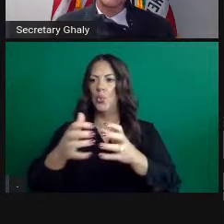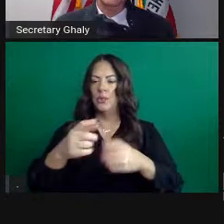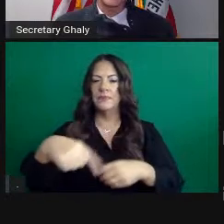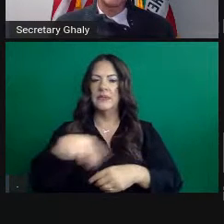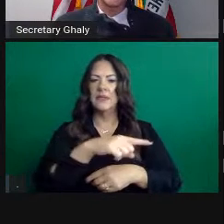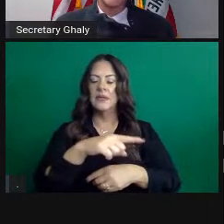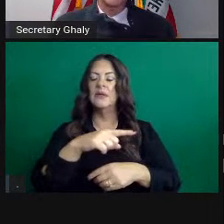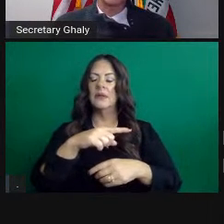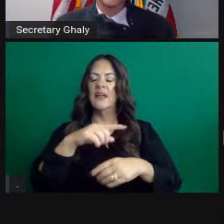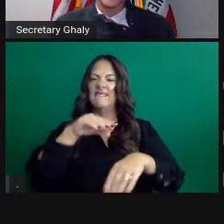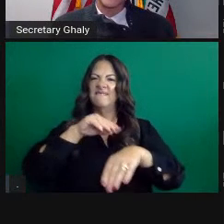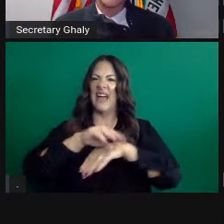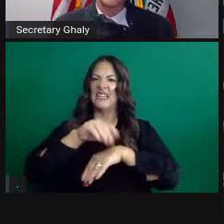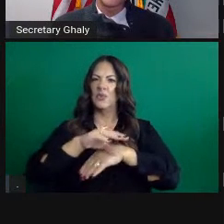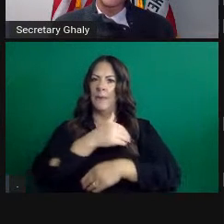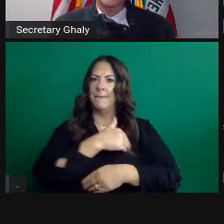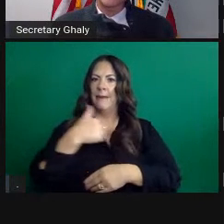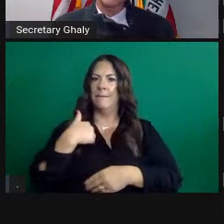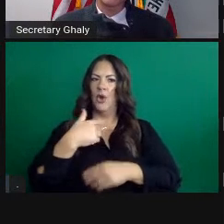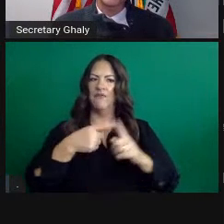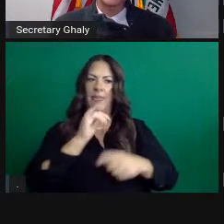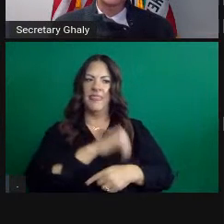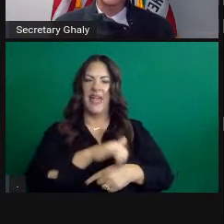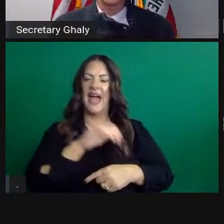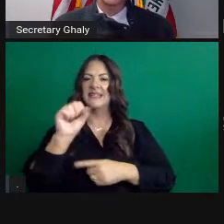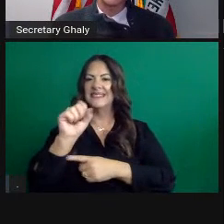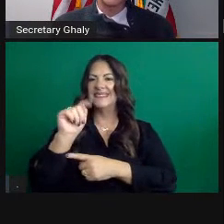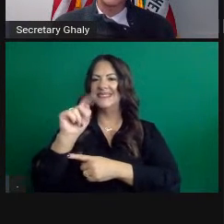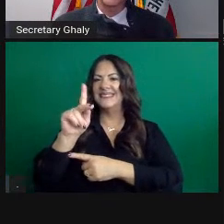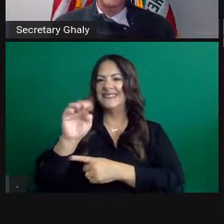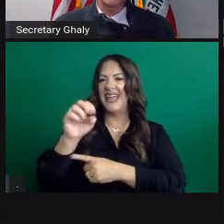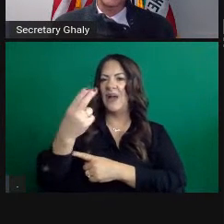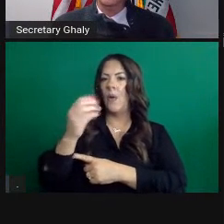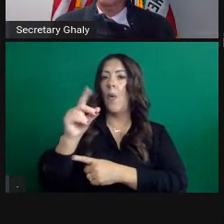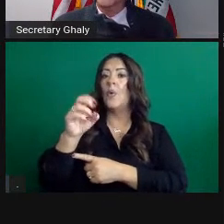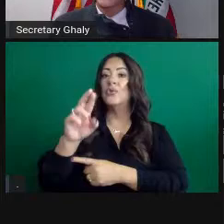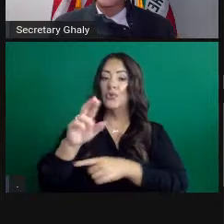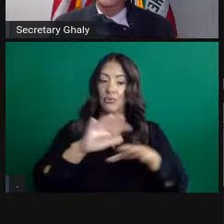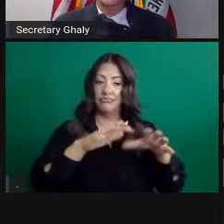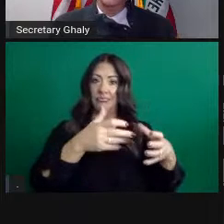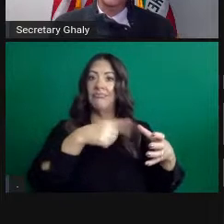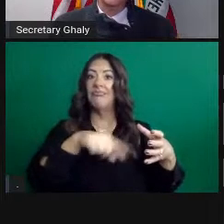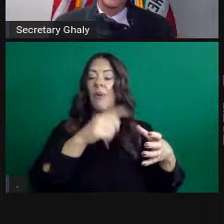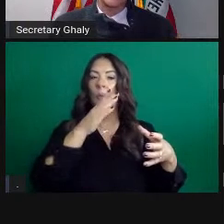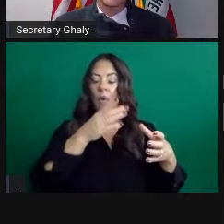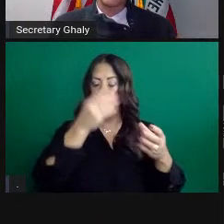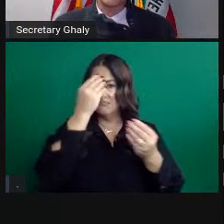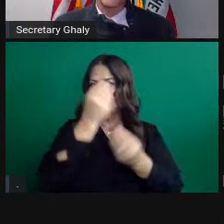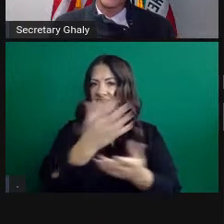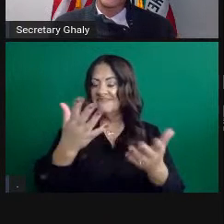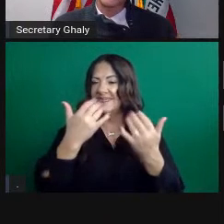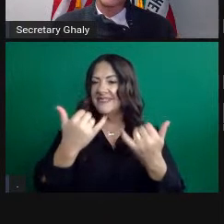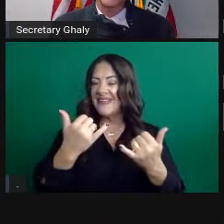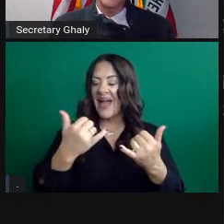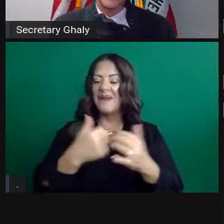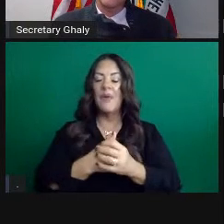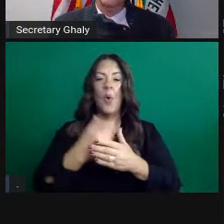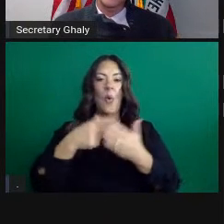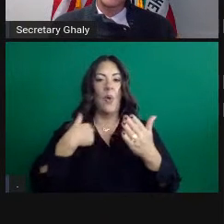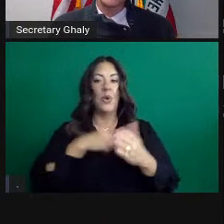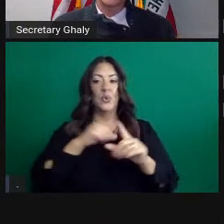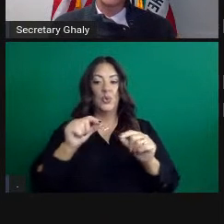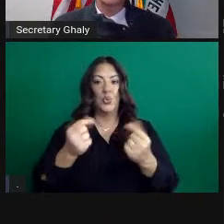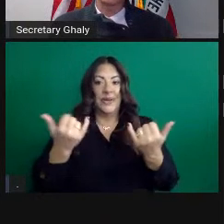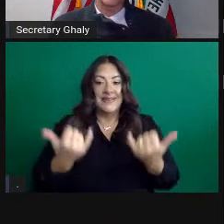going to share a little bit about the plan, about what we intend to do, both immediately and over the next couple of years,